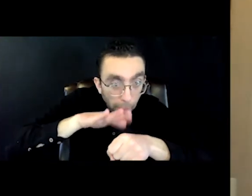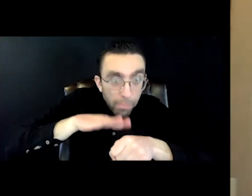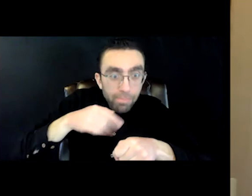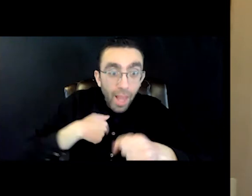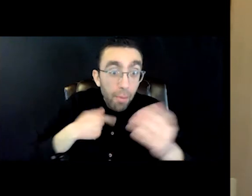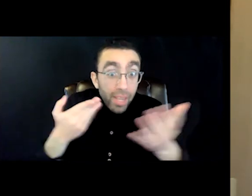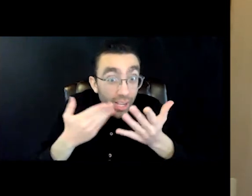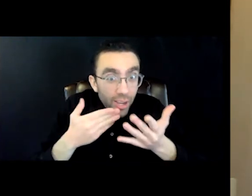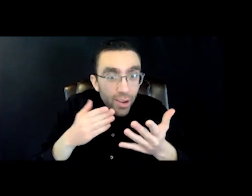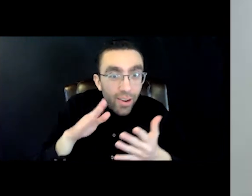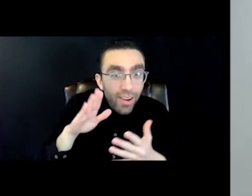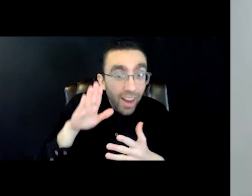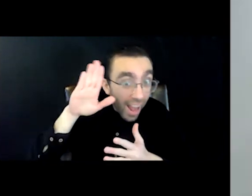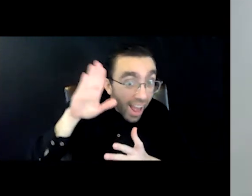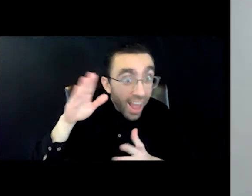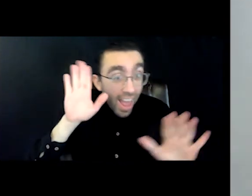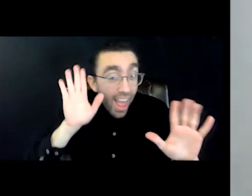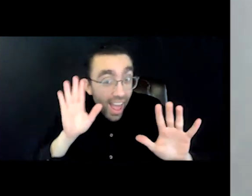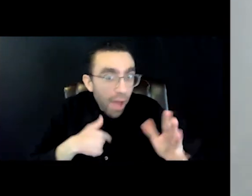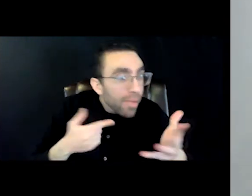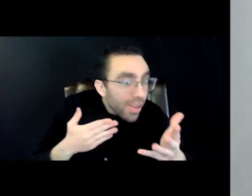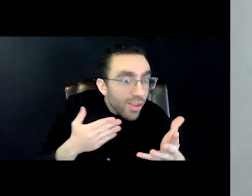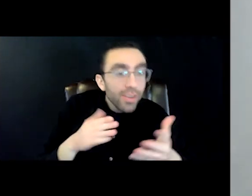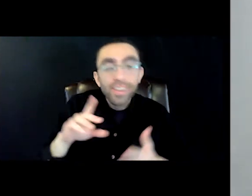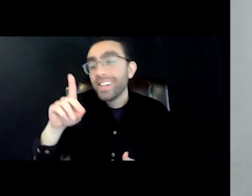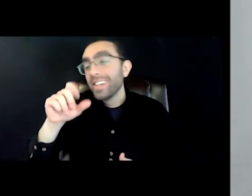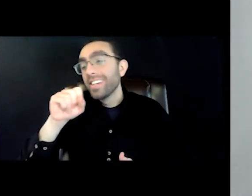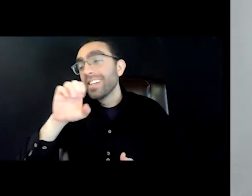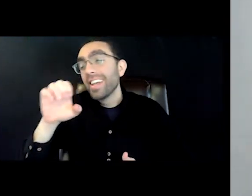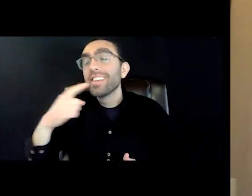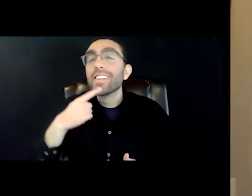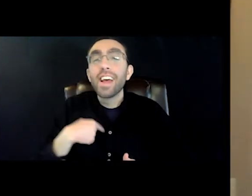Hey, hey. I'm here.